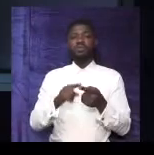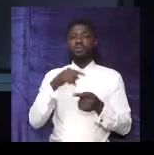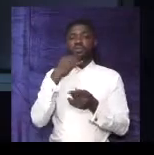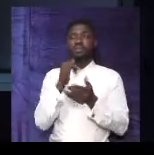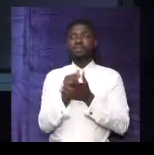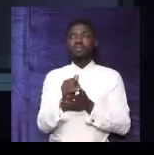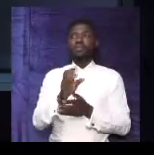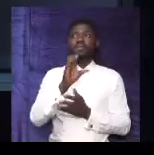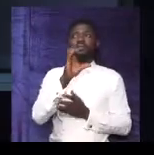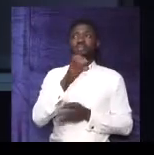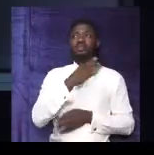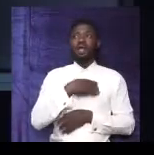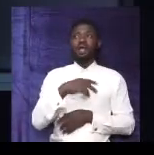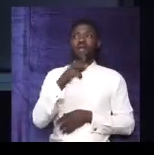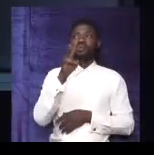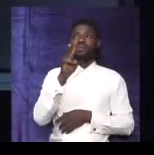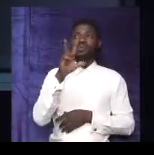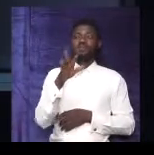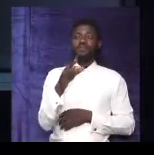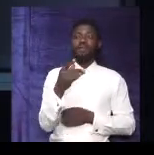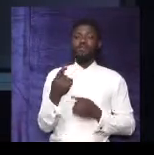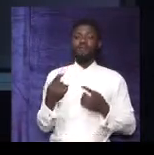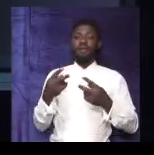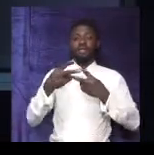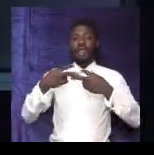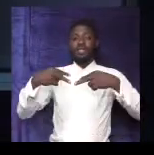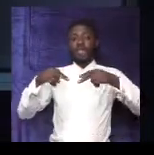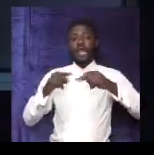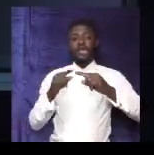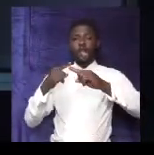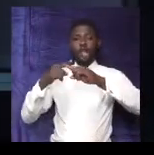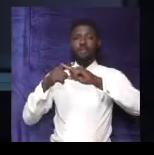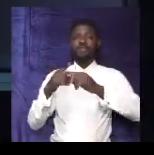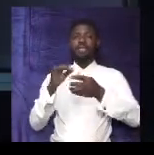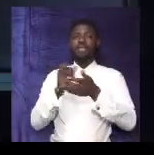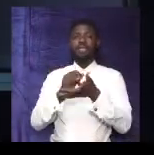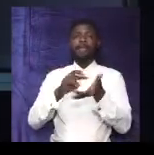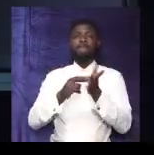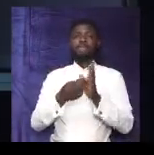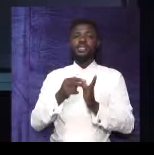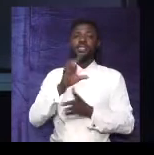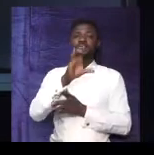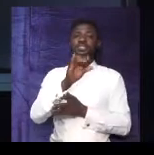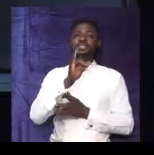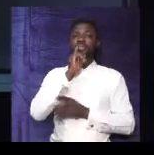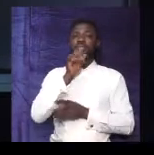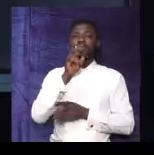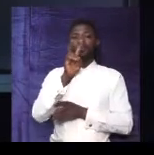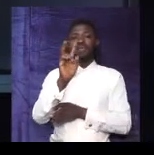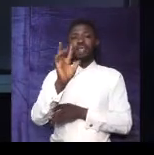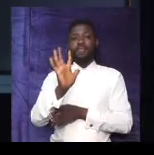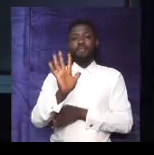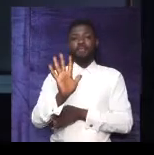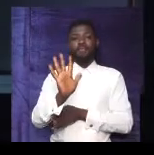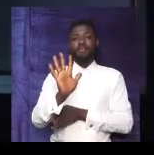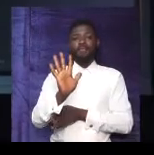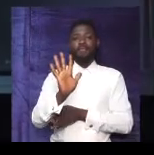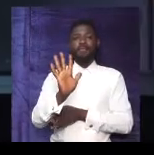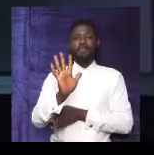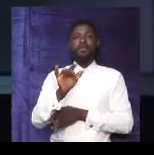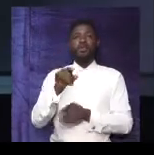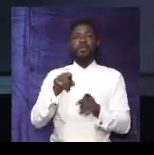easy to see is the fact that C and 25 are vertically opposite each other, and that means that C is